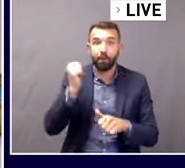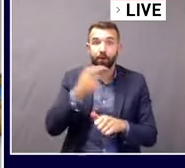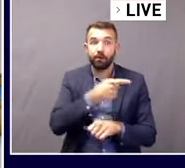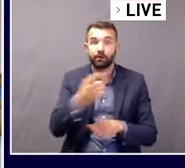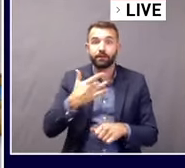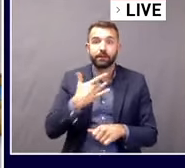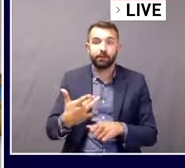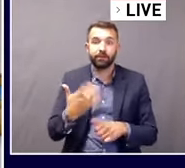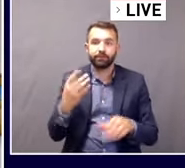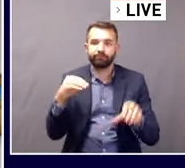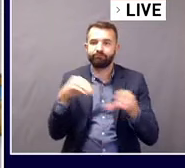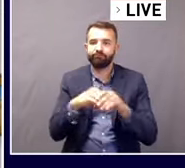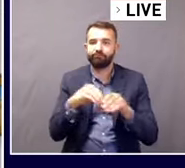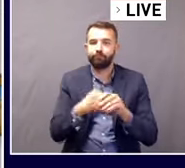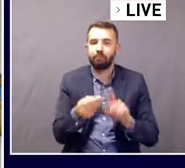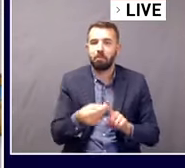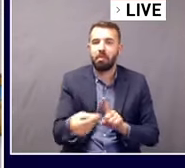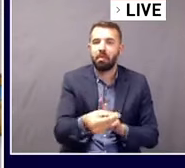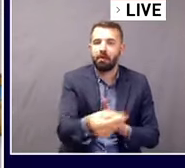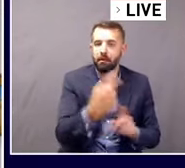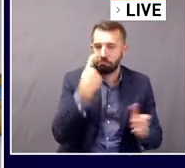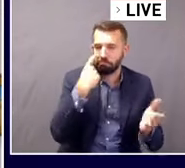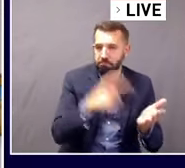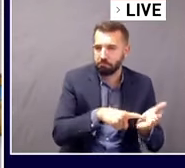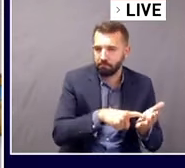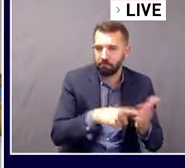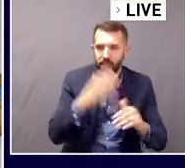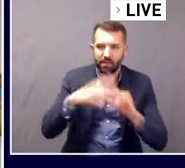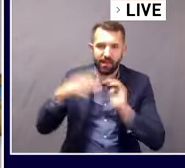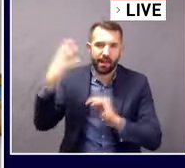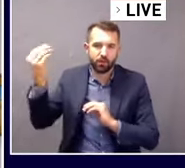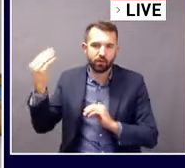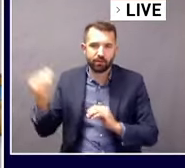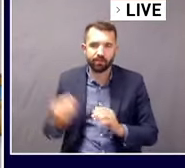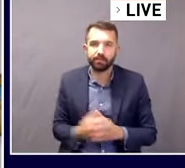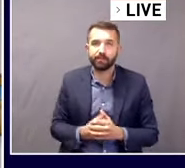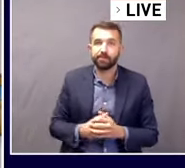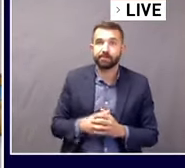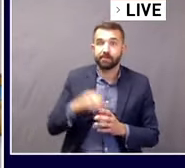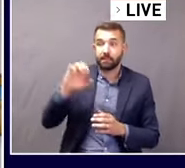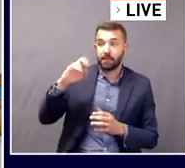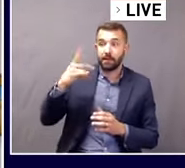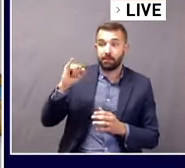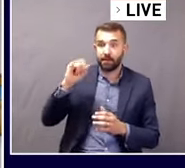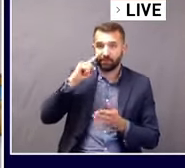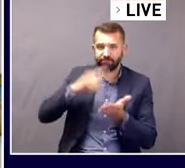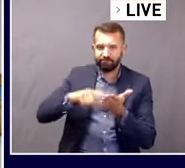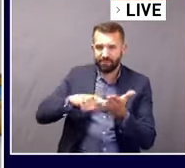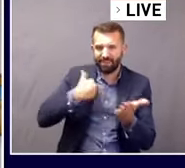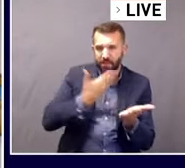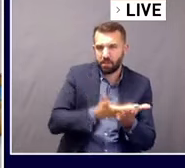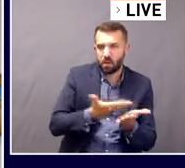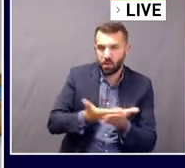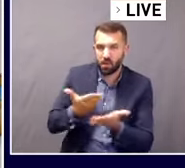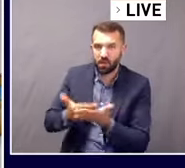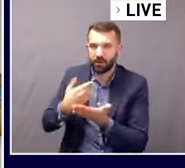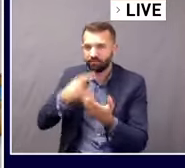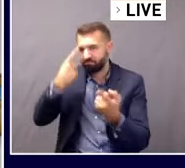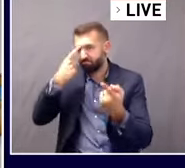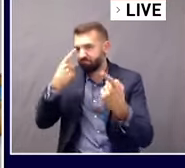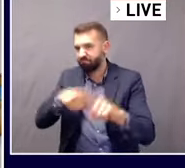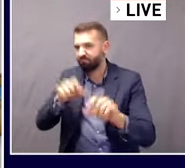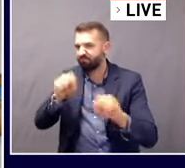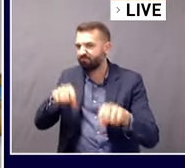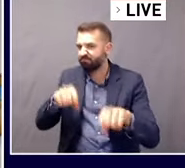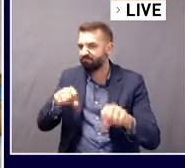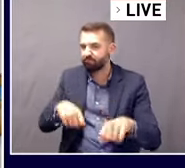the indoor component. That would square with much more of the epidemiological data that we've seen from so many other gatherings.